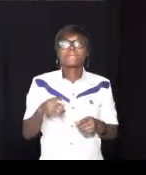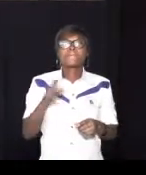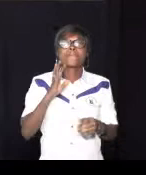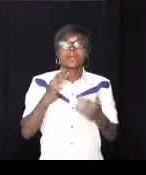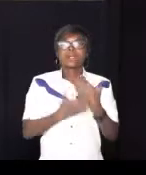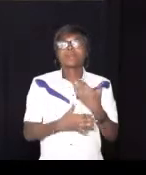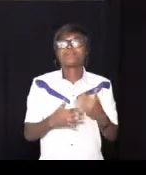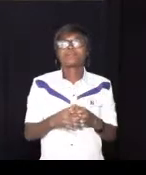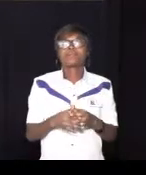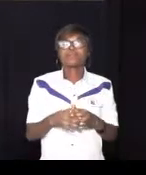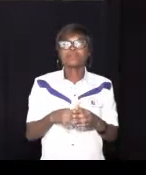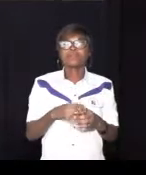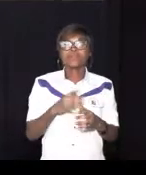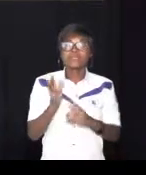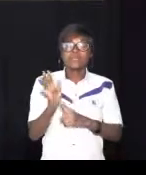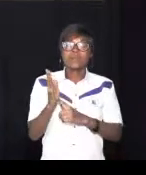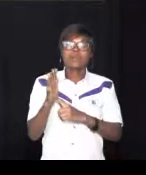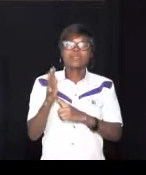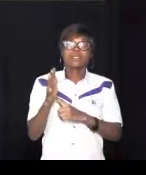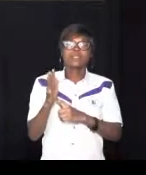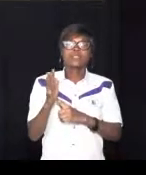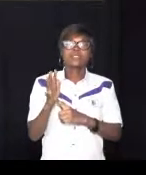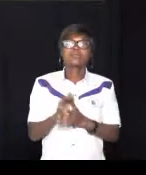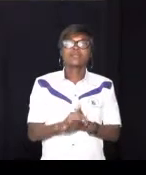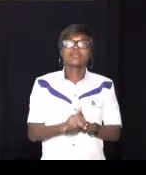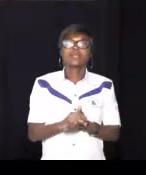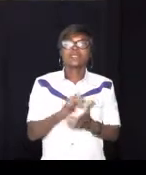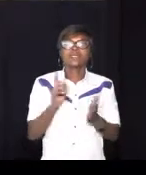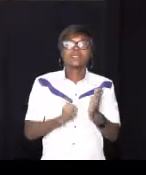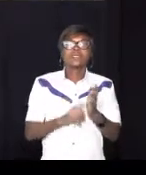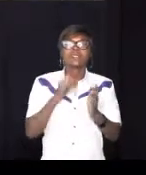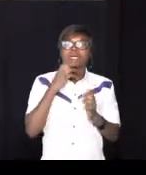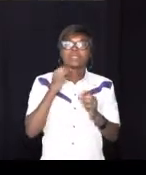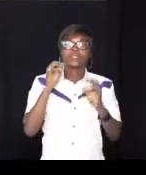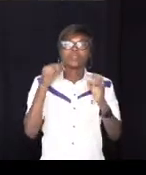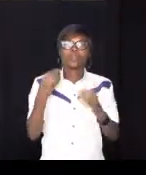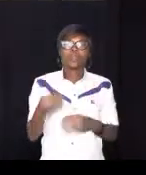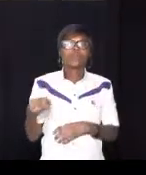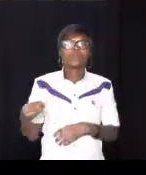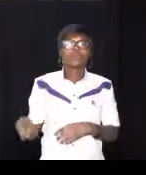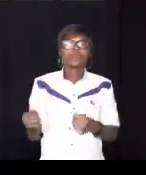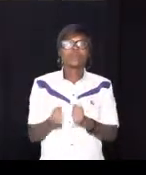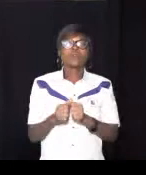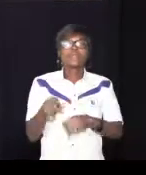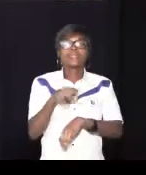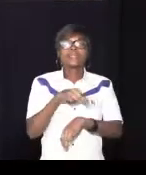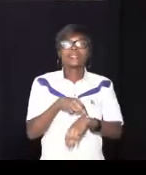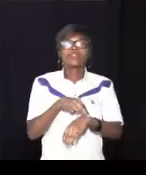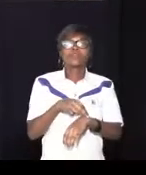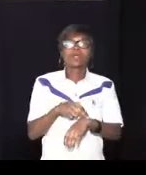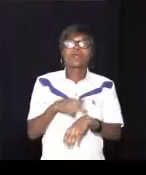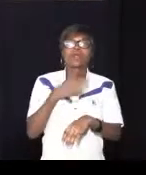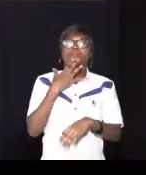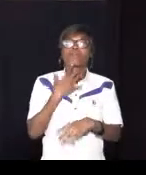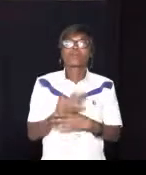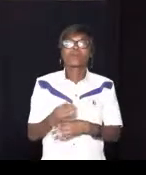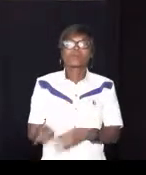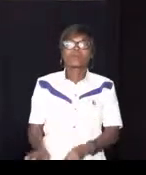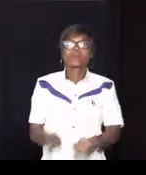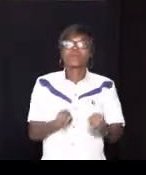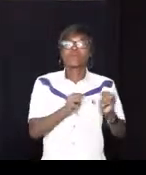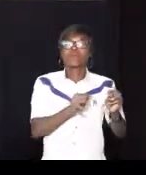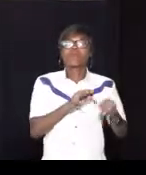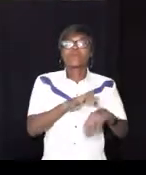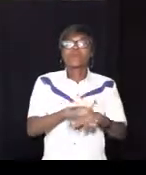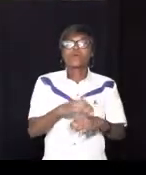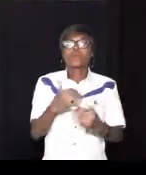brown yam. So these are the objects, and green leaf, these are the objects with natural colors. Now